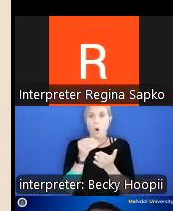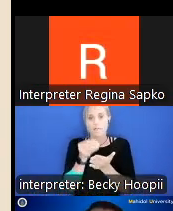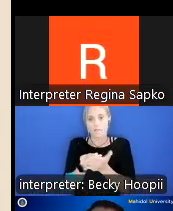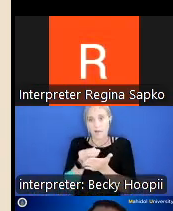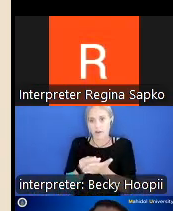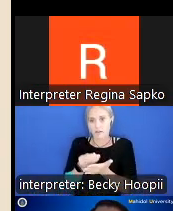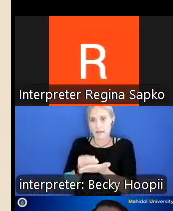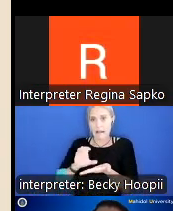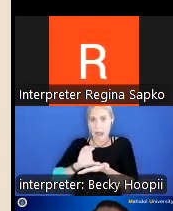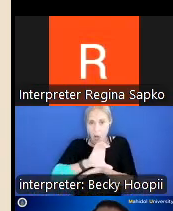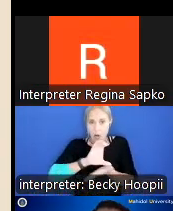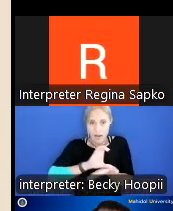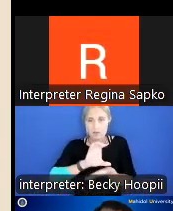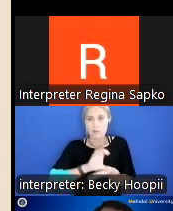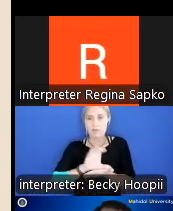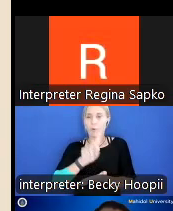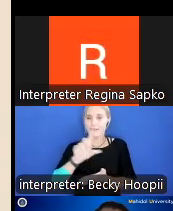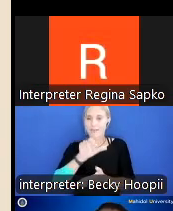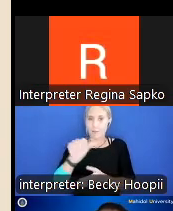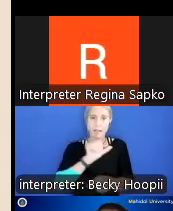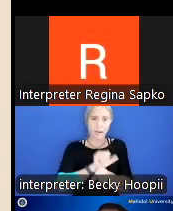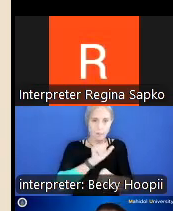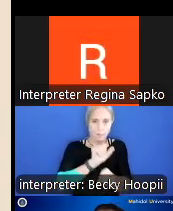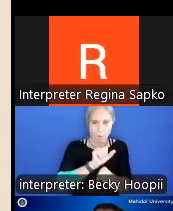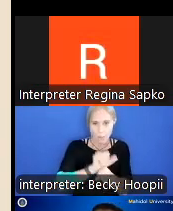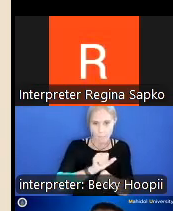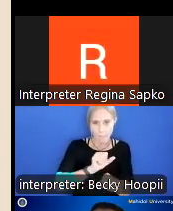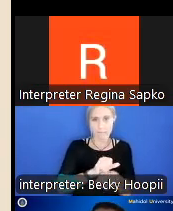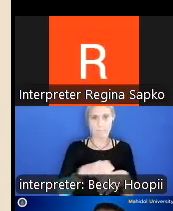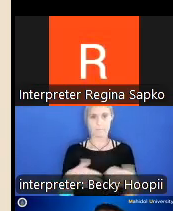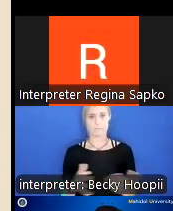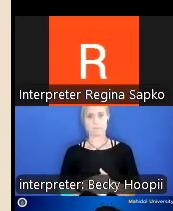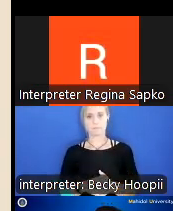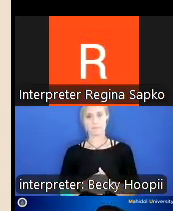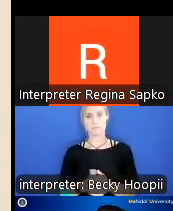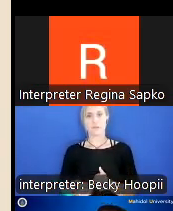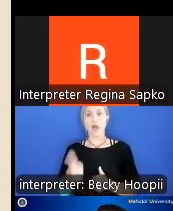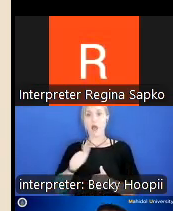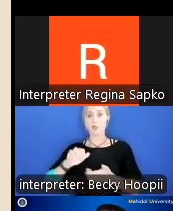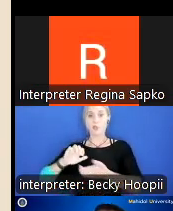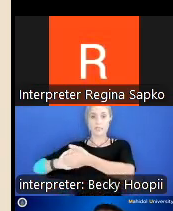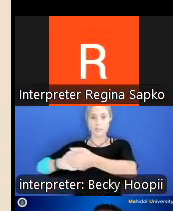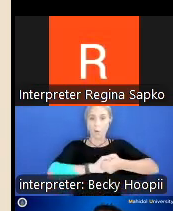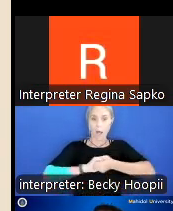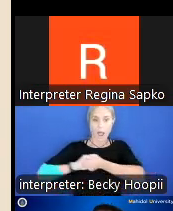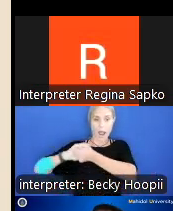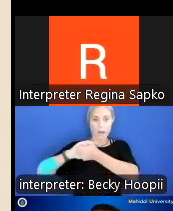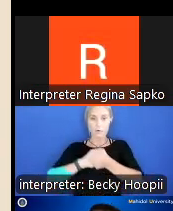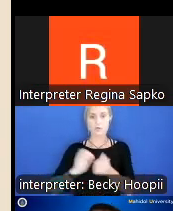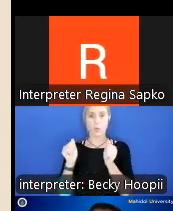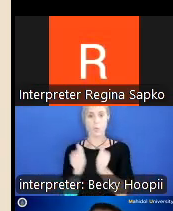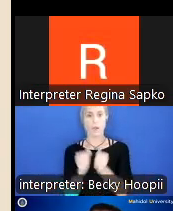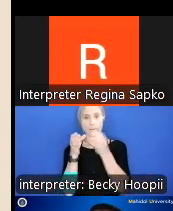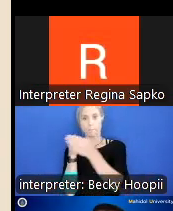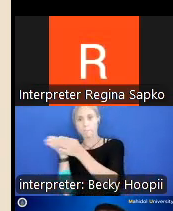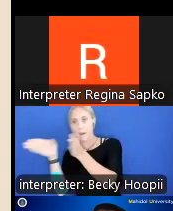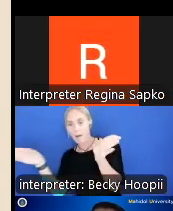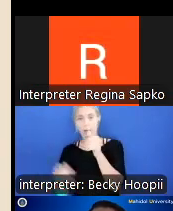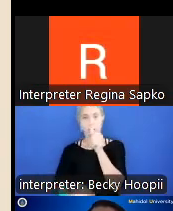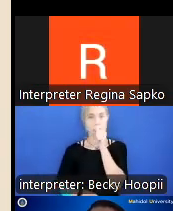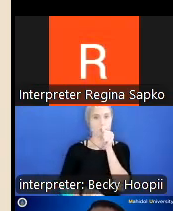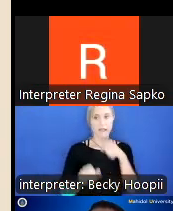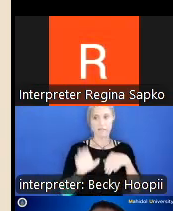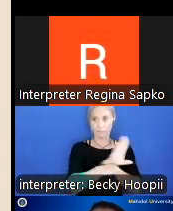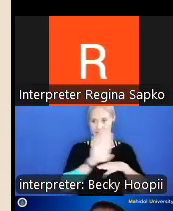employment. Another thing is about collaboration amongst the public sector and private sector or the